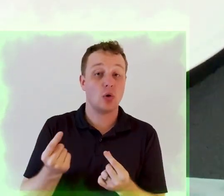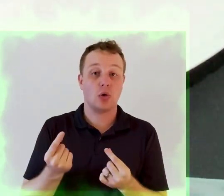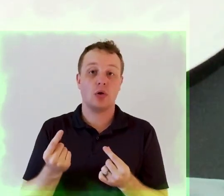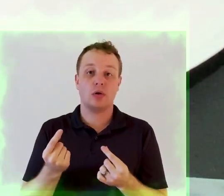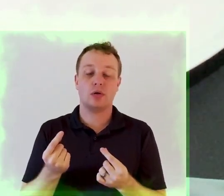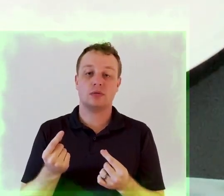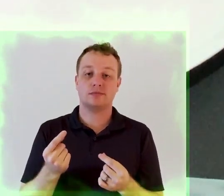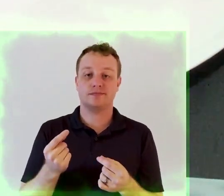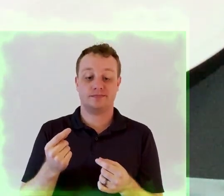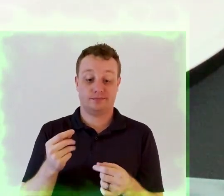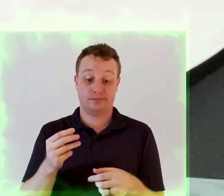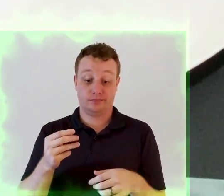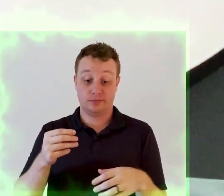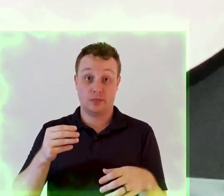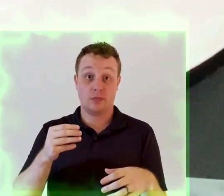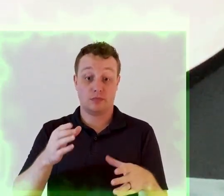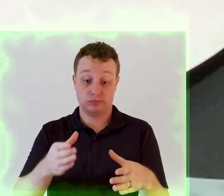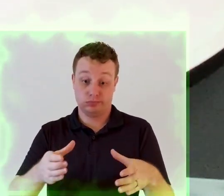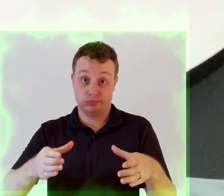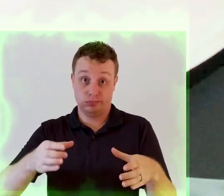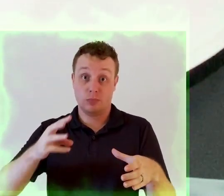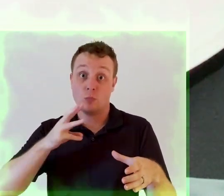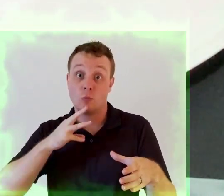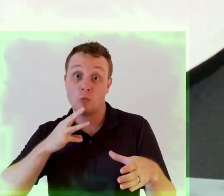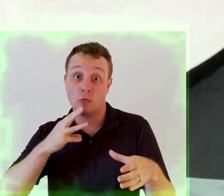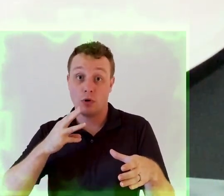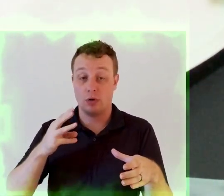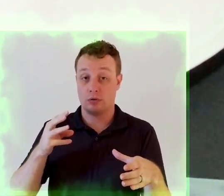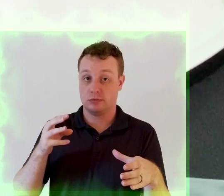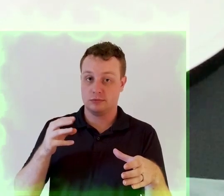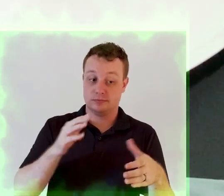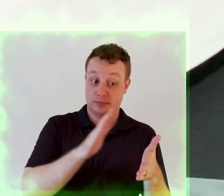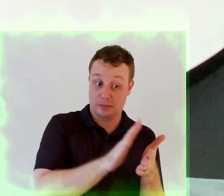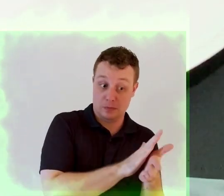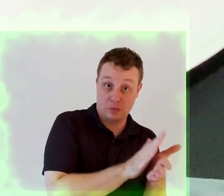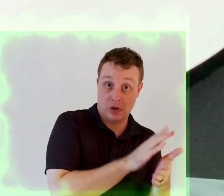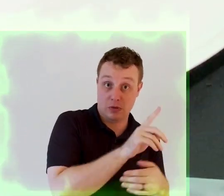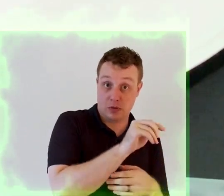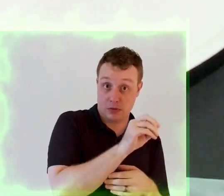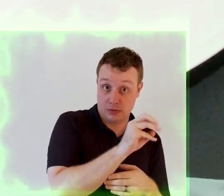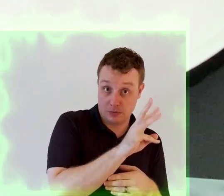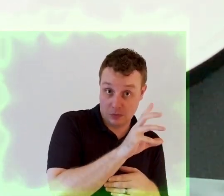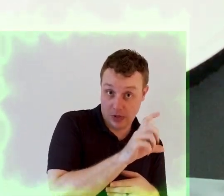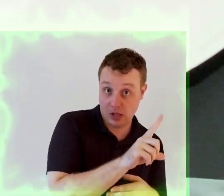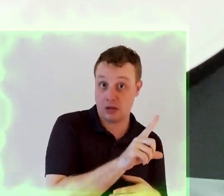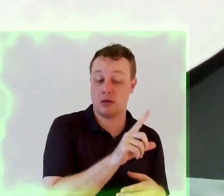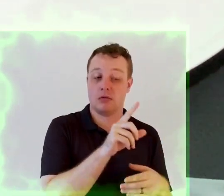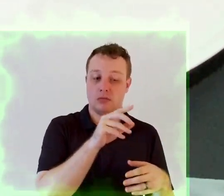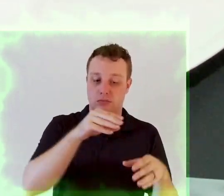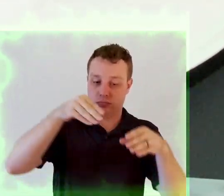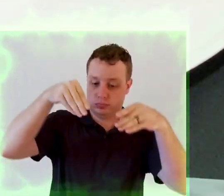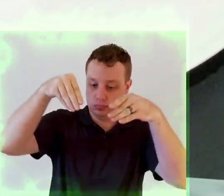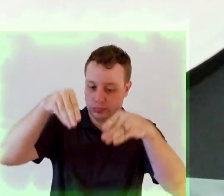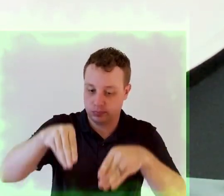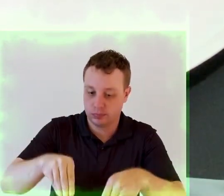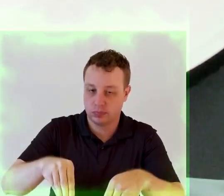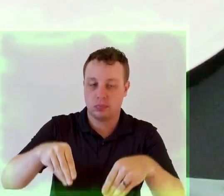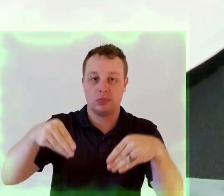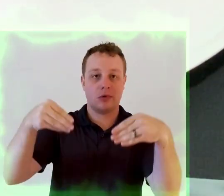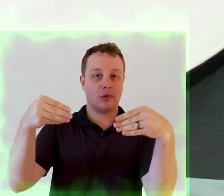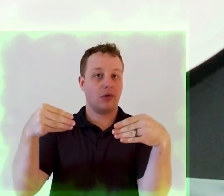paper towel that we're going to fold like this. Put it in the water, get it nice and soaked. There we